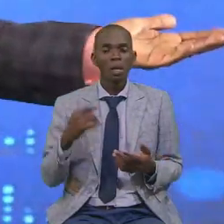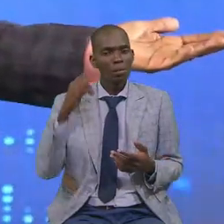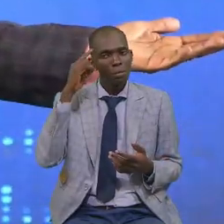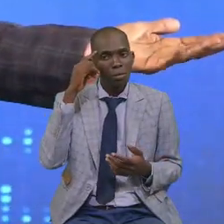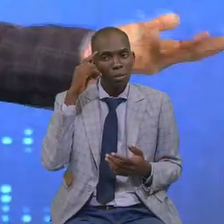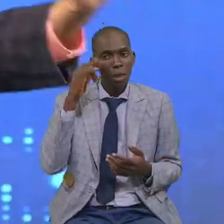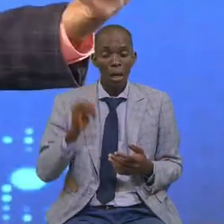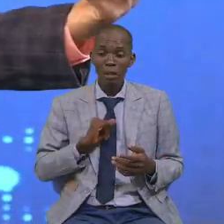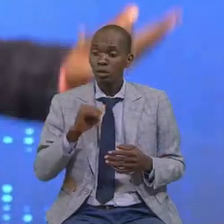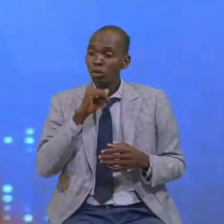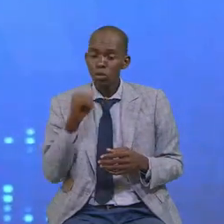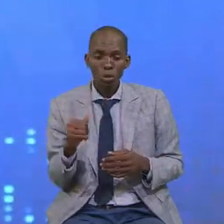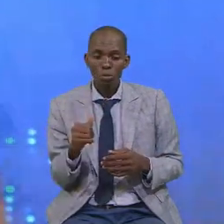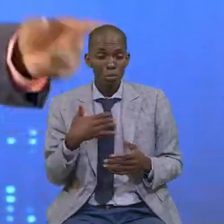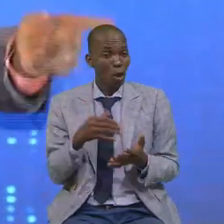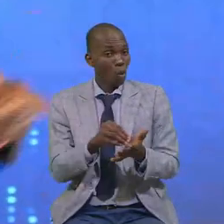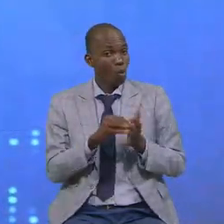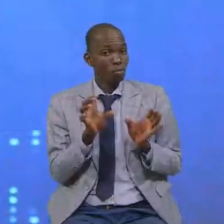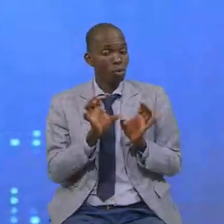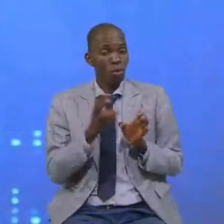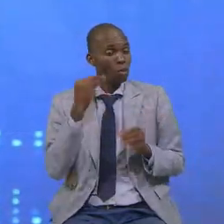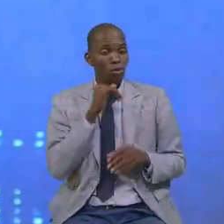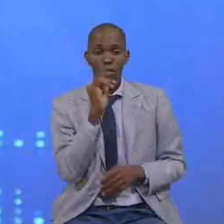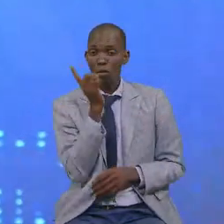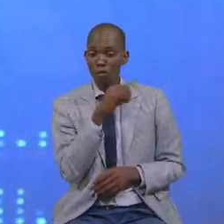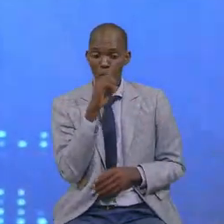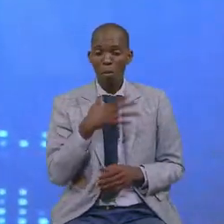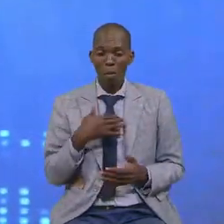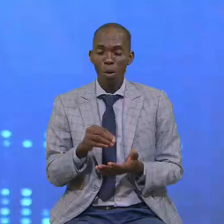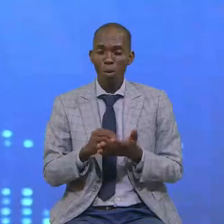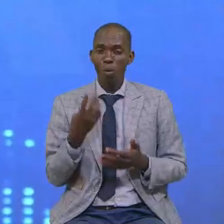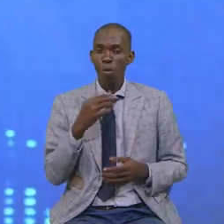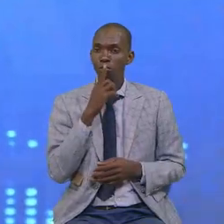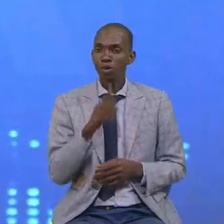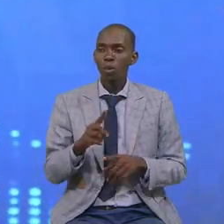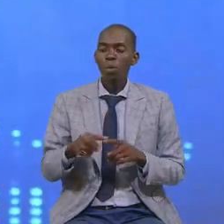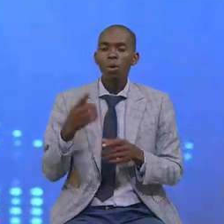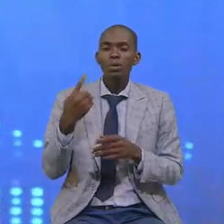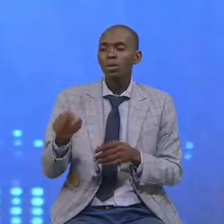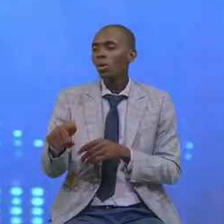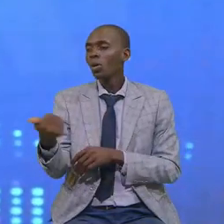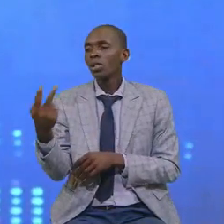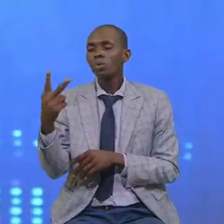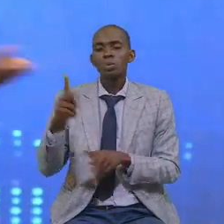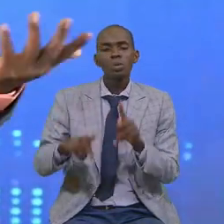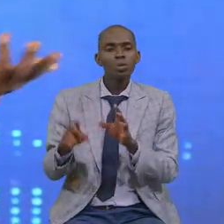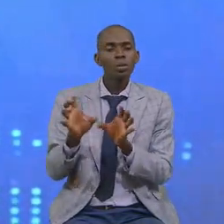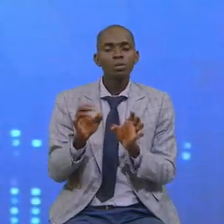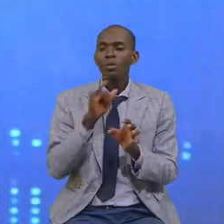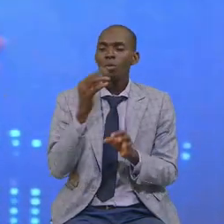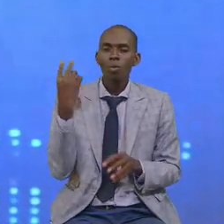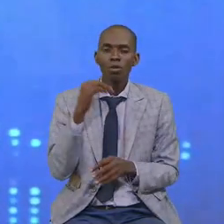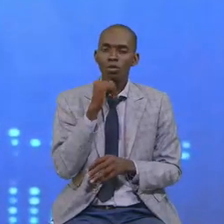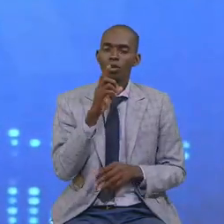forge that. My own certificate was real. What was not real is what the other people had. And